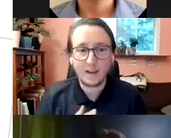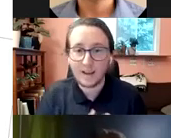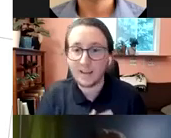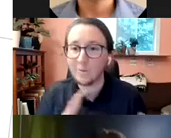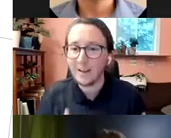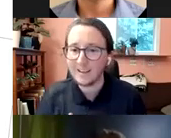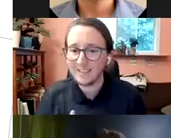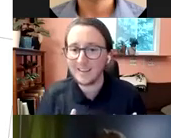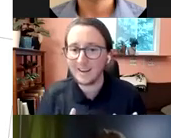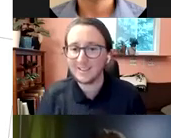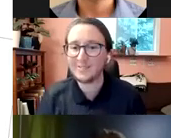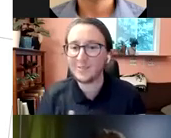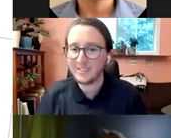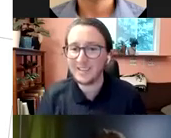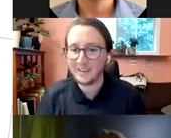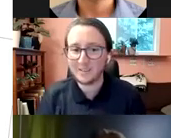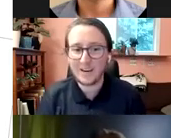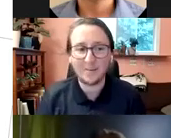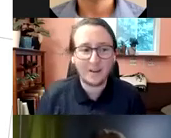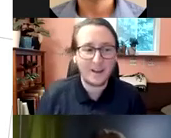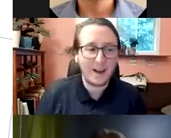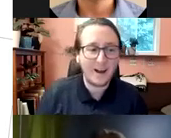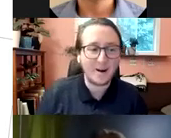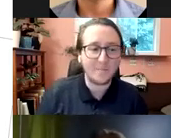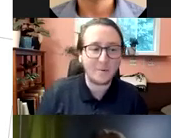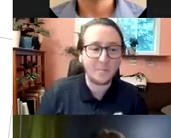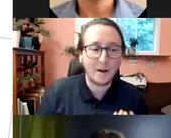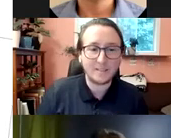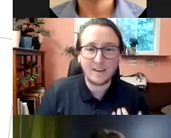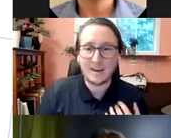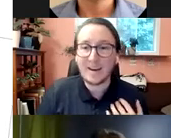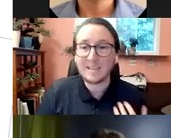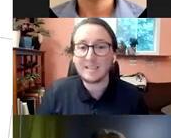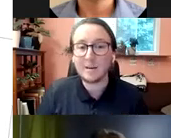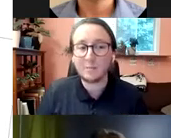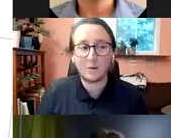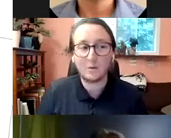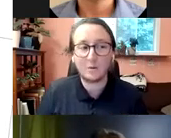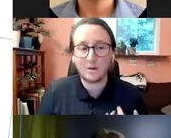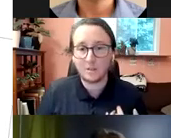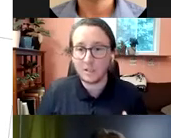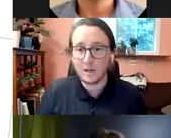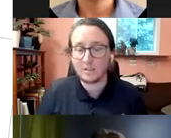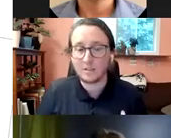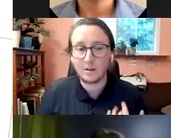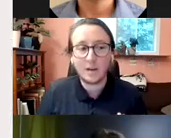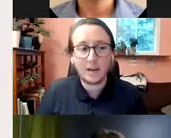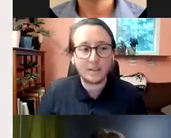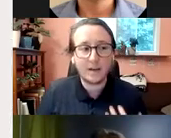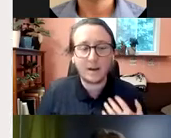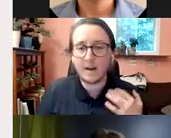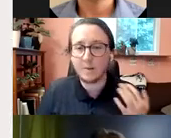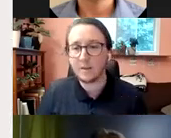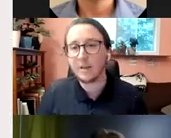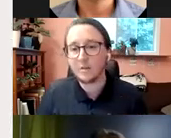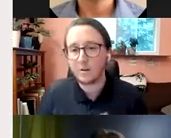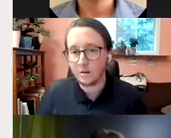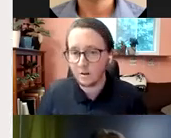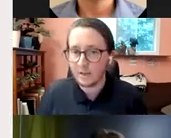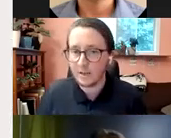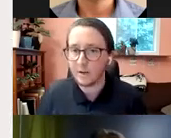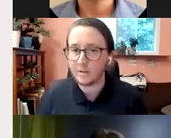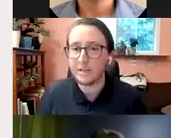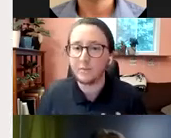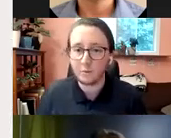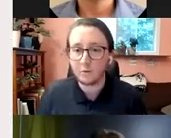So I will end it there just for the sake of time, but I did upload our slides online, and here are